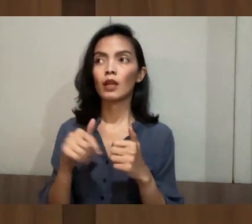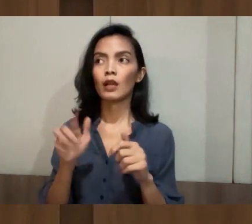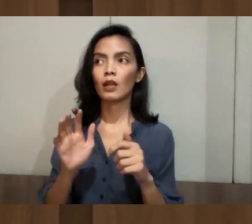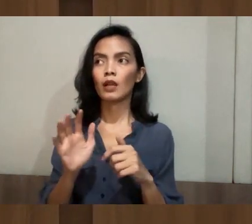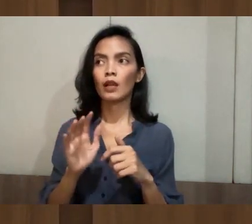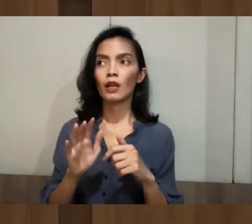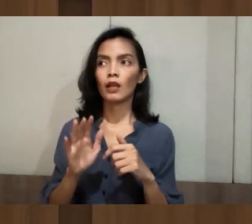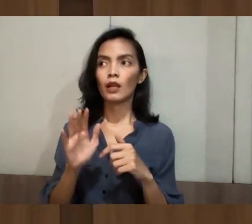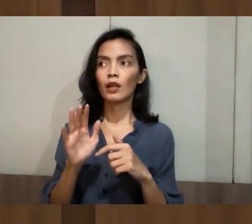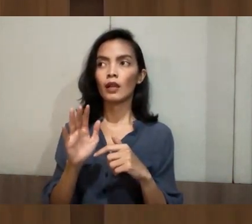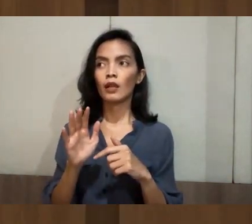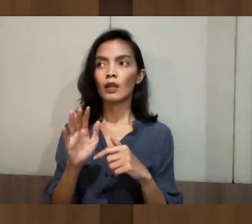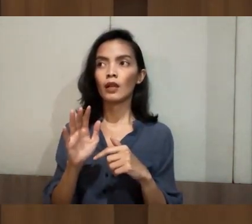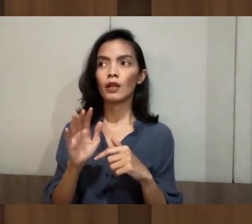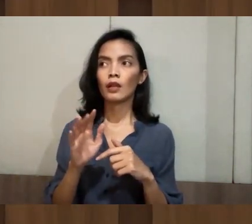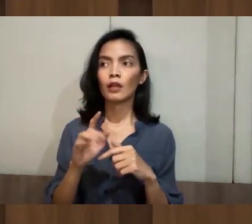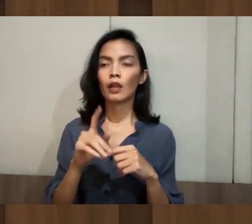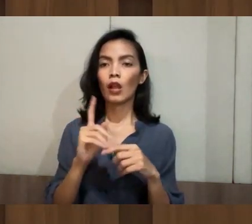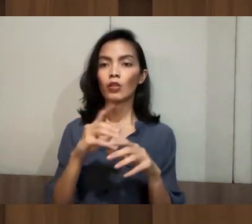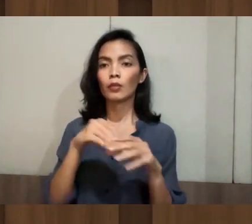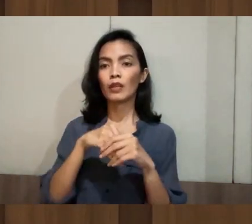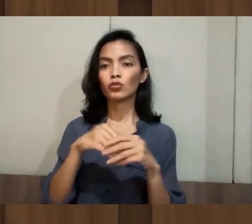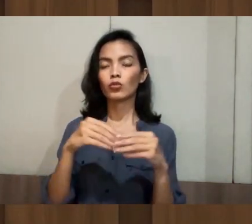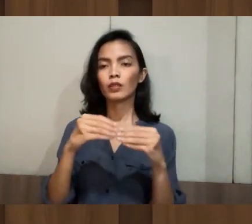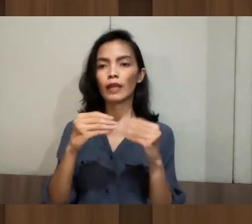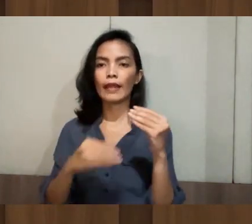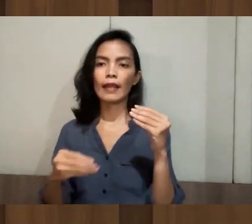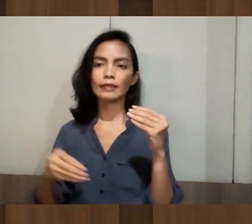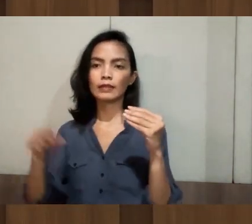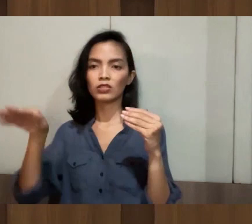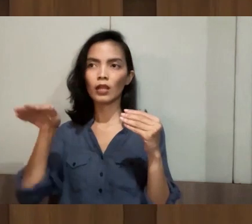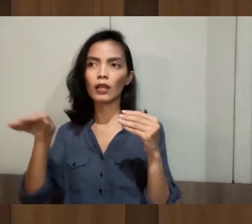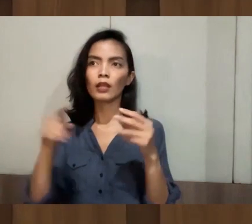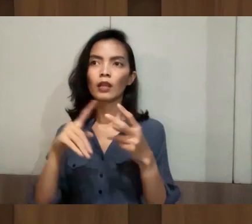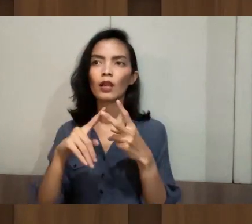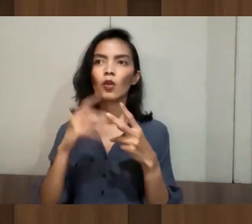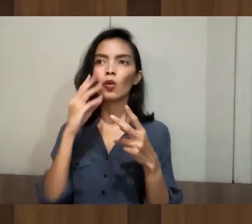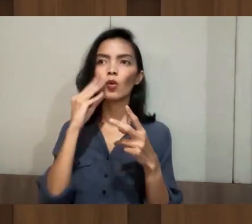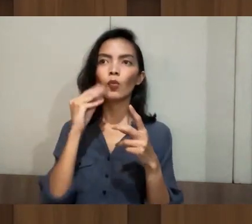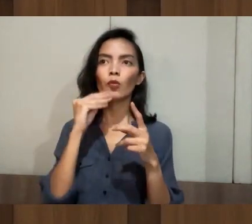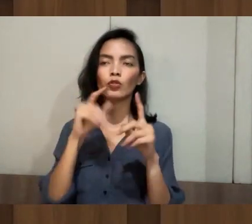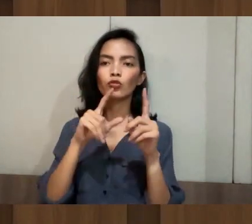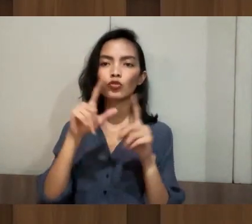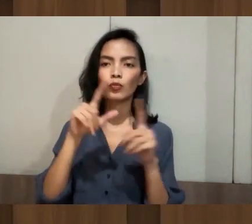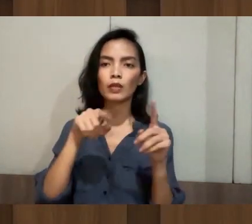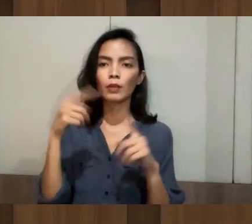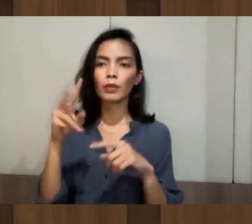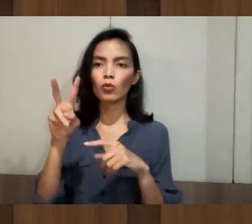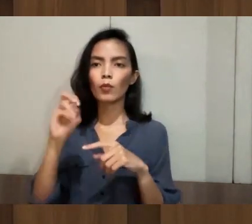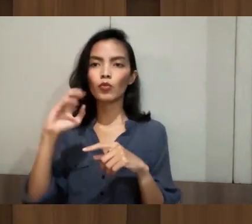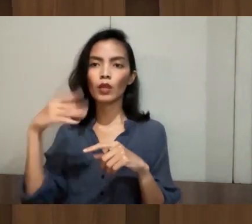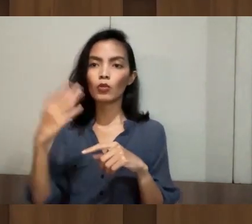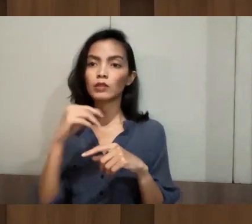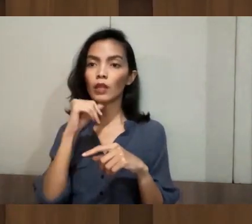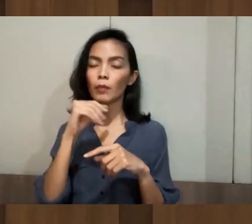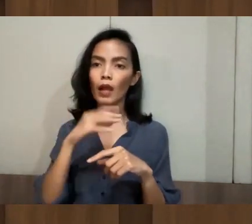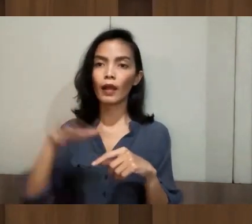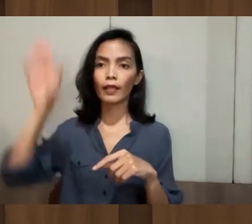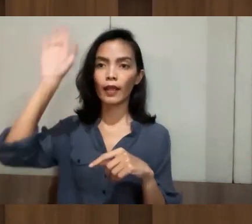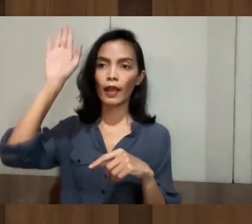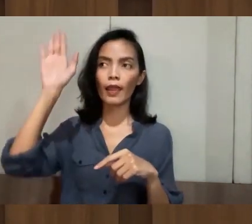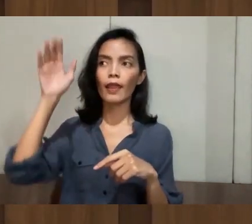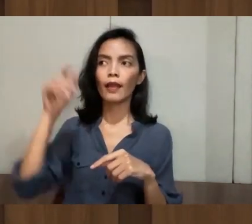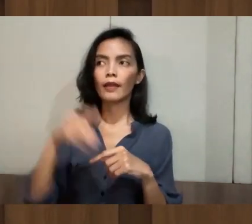sampling. So, could you please raise your hand if you're still categorized as a Gen Z, or you're still on the age